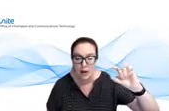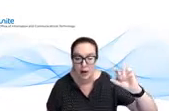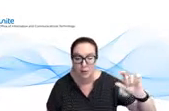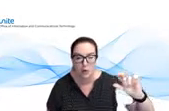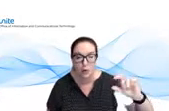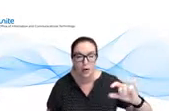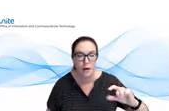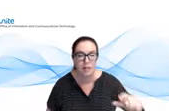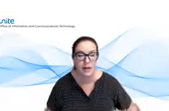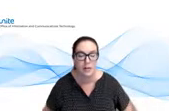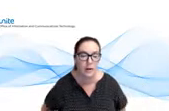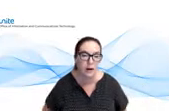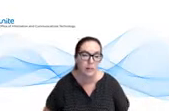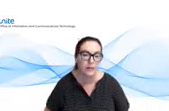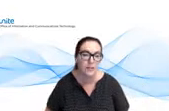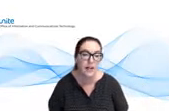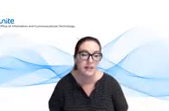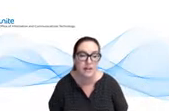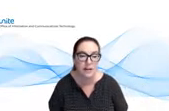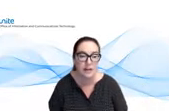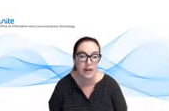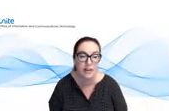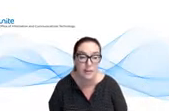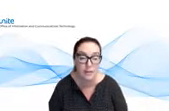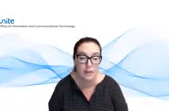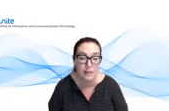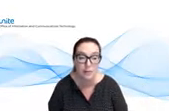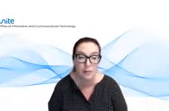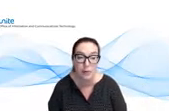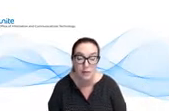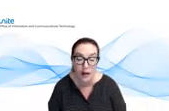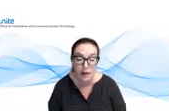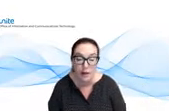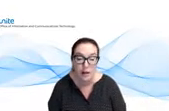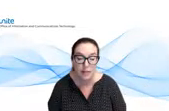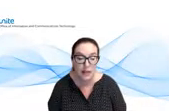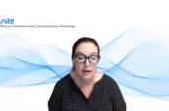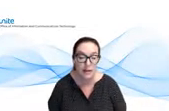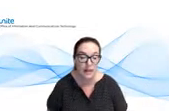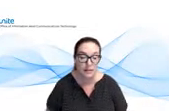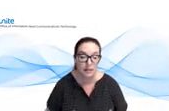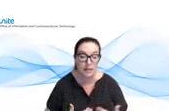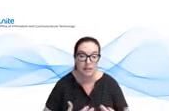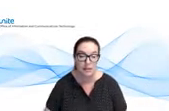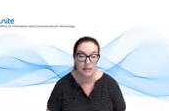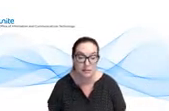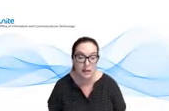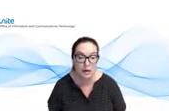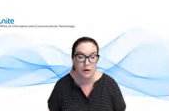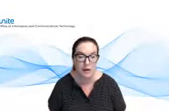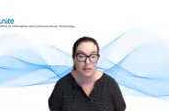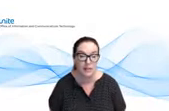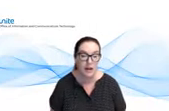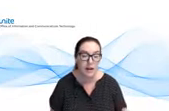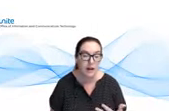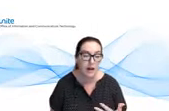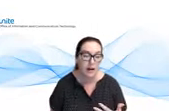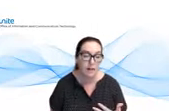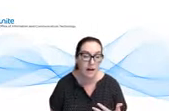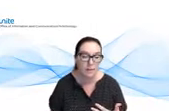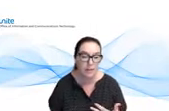button up in the corner, and that's where a person can set their accessibility profile. They let the system know